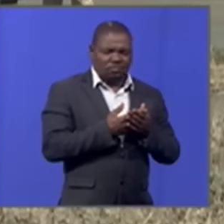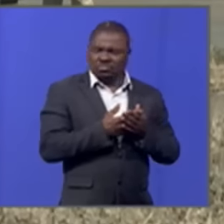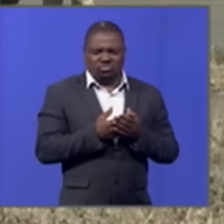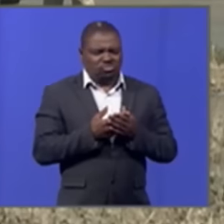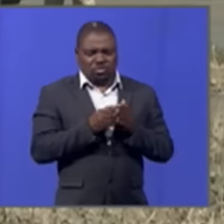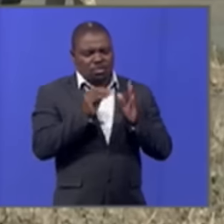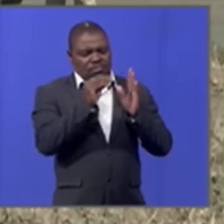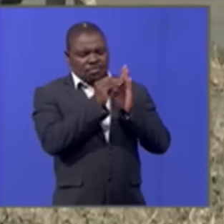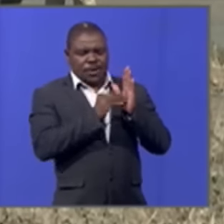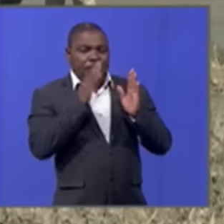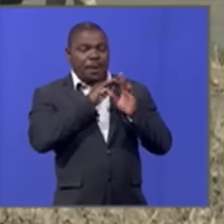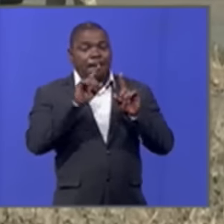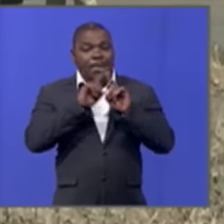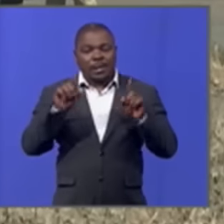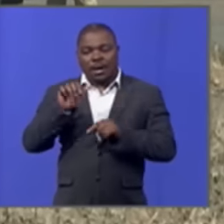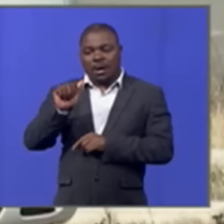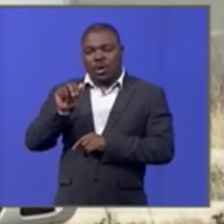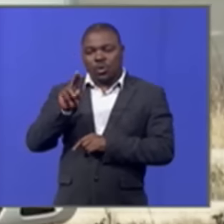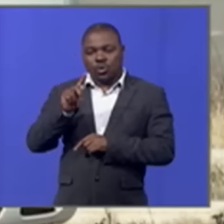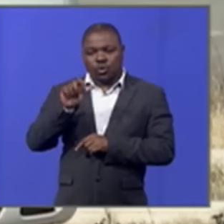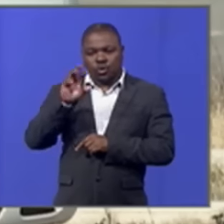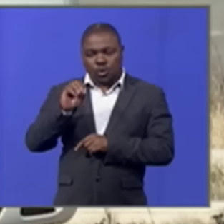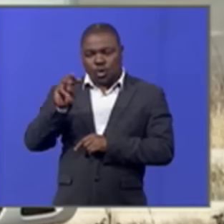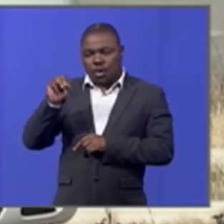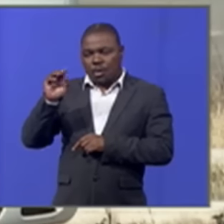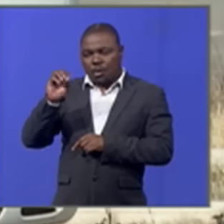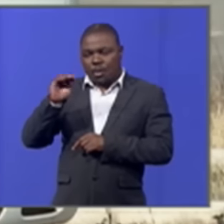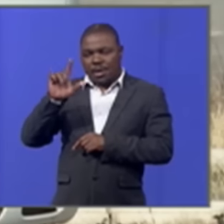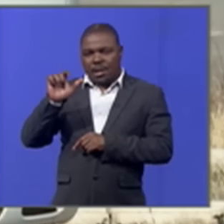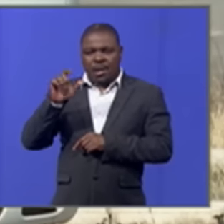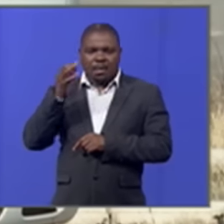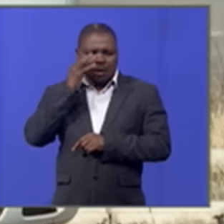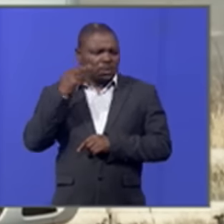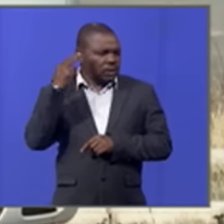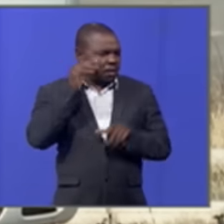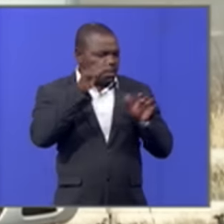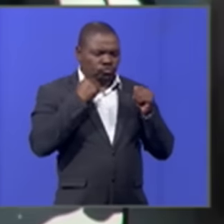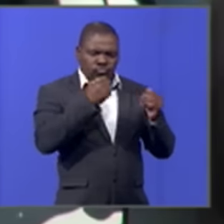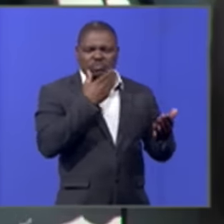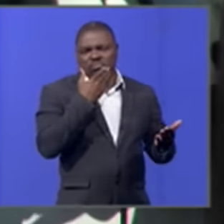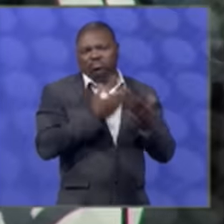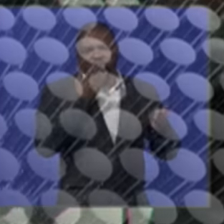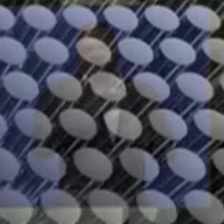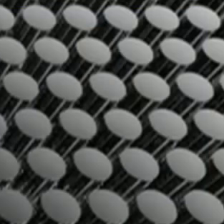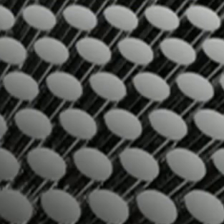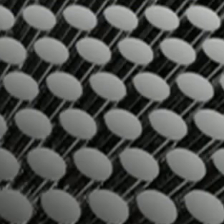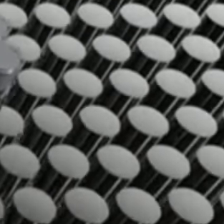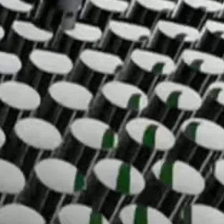Setlamo sa Automobility se tlhomamisitse fa bomomosusu bo sa gane le motho go ka kgweetsa.